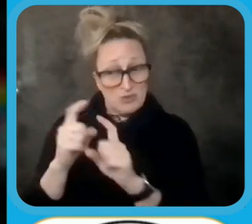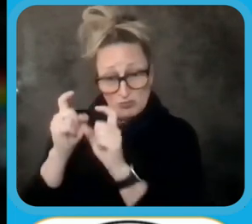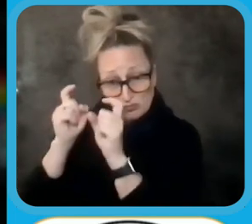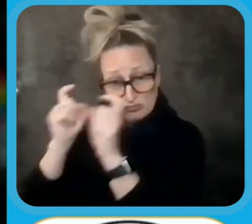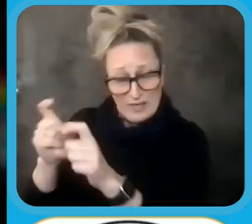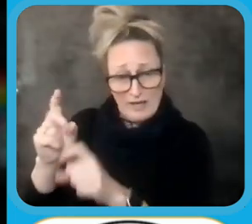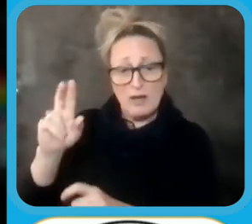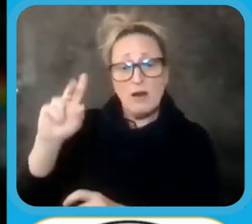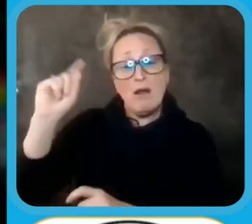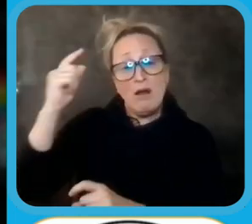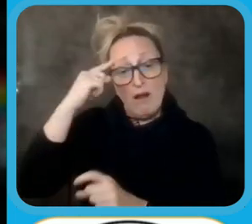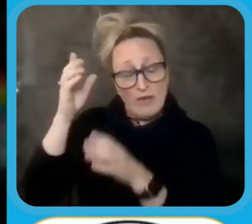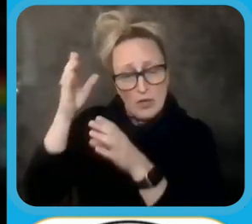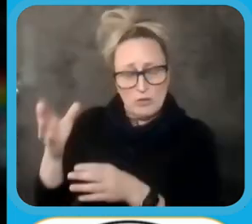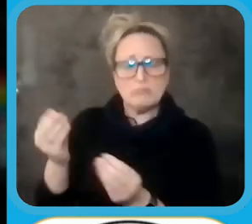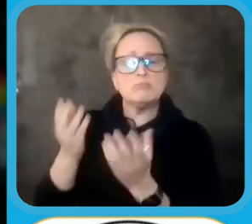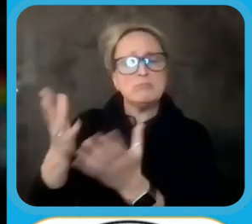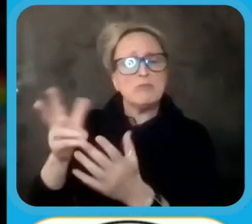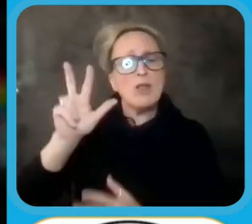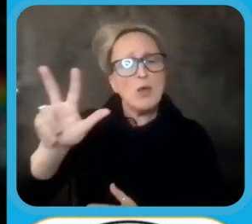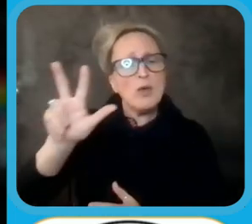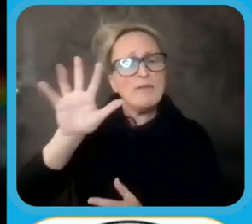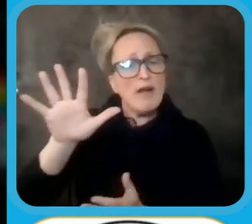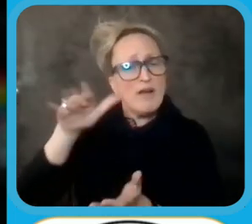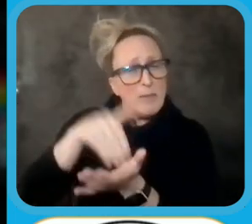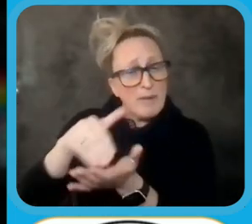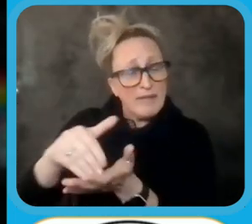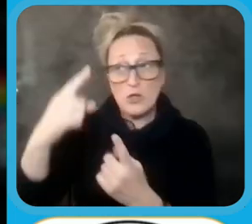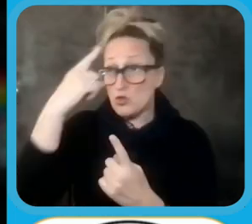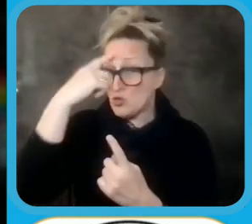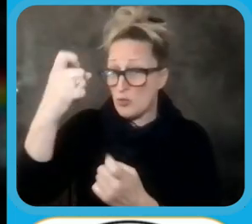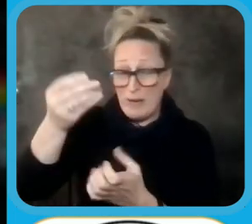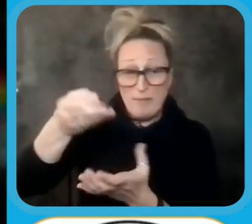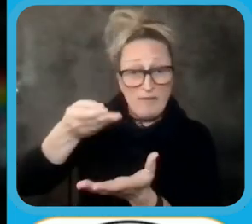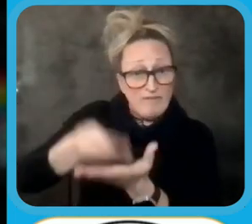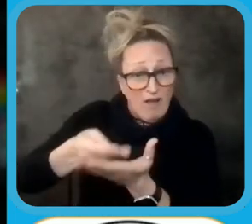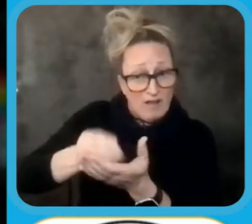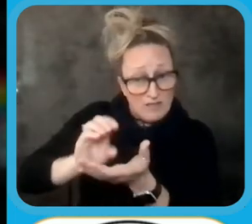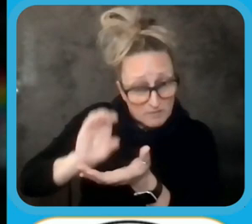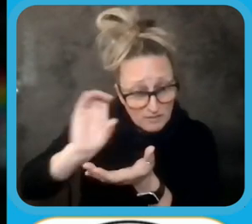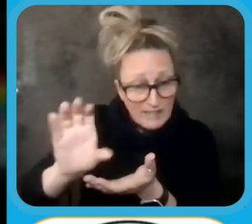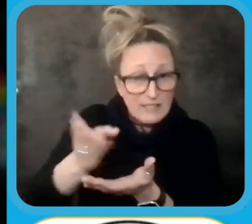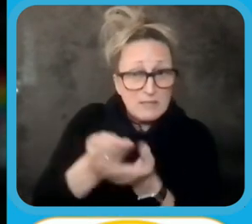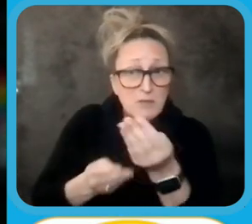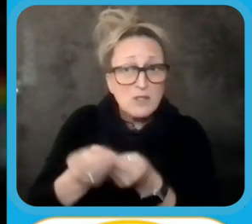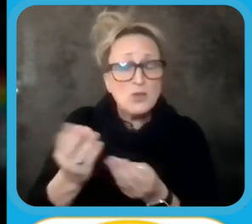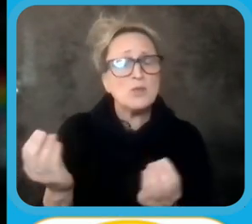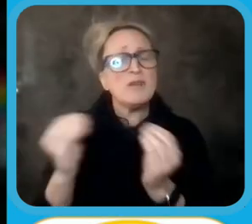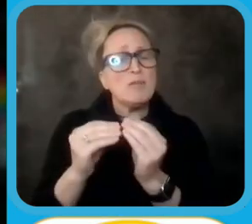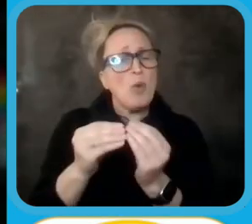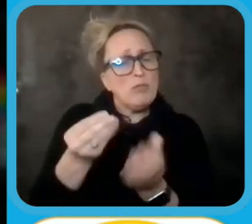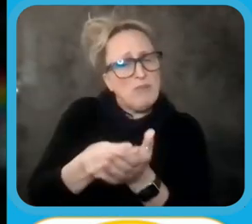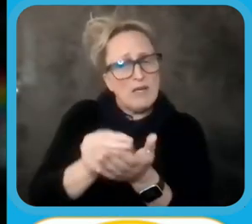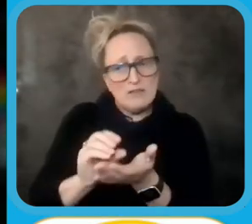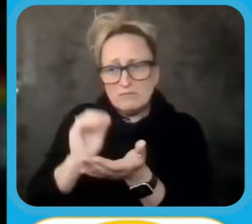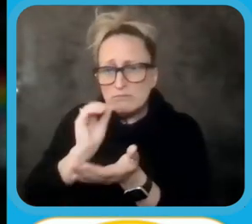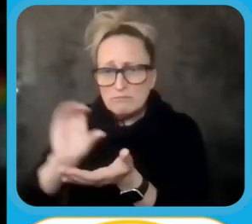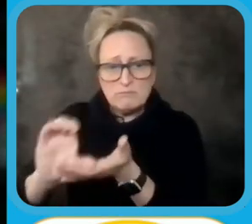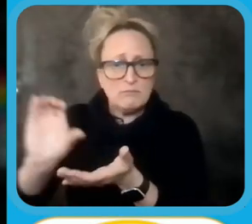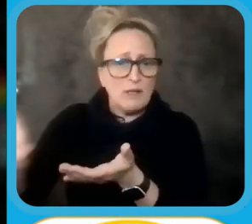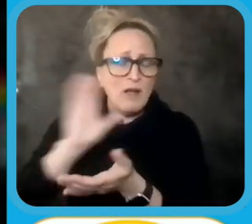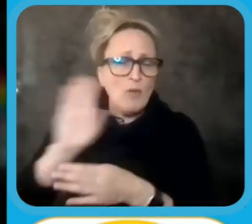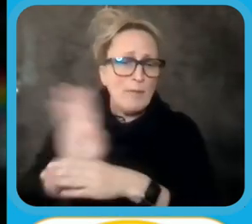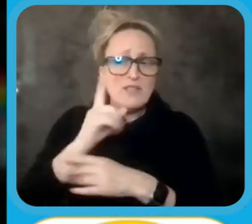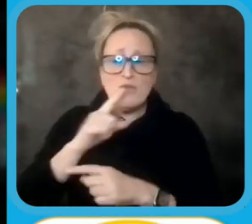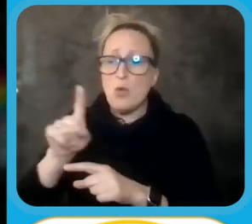also included a proposed $35 million Dream Fund in his budget to offer additional capital to entrepreneurs from